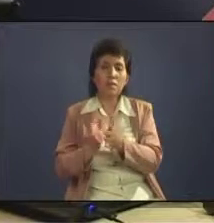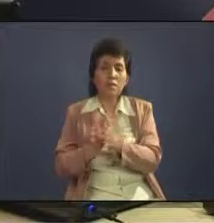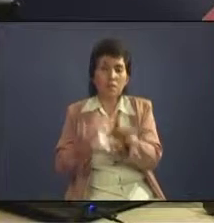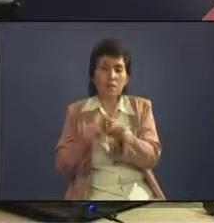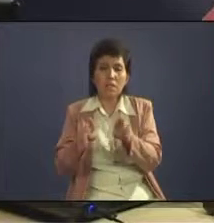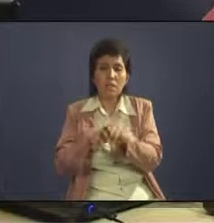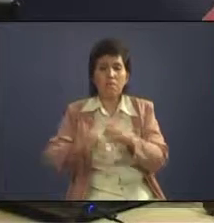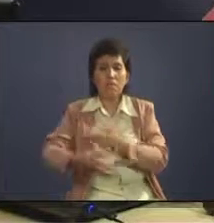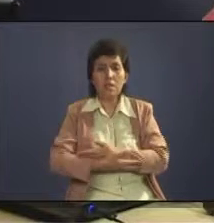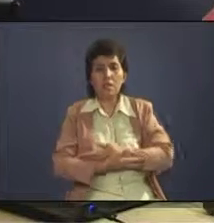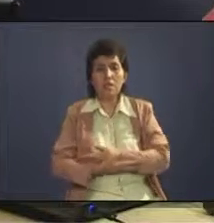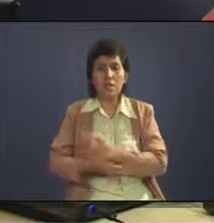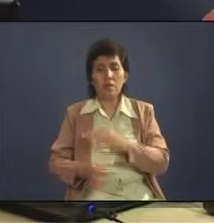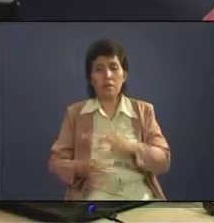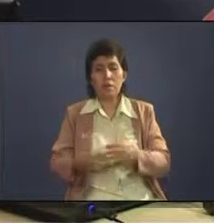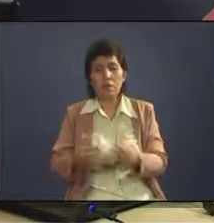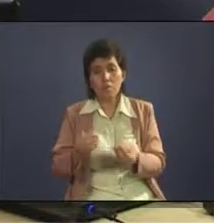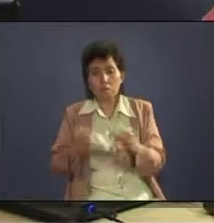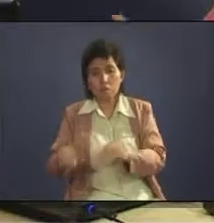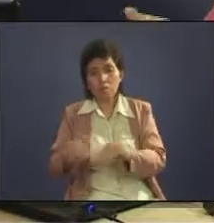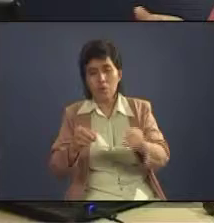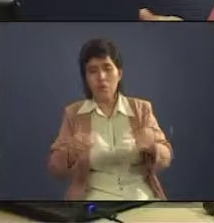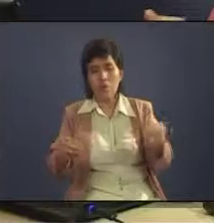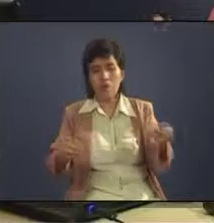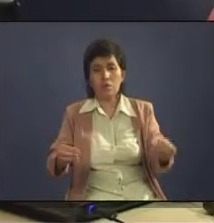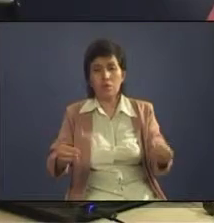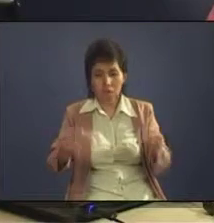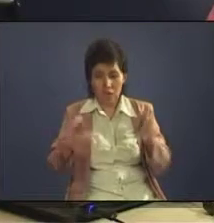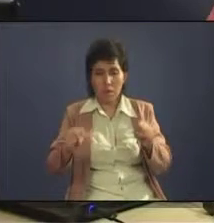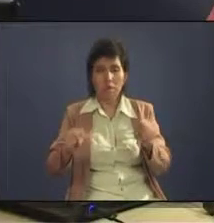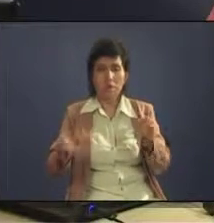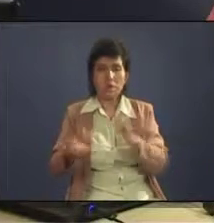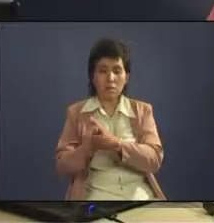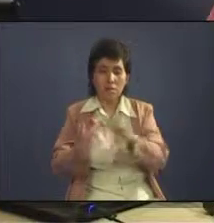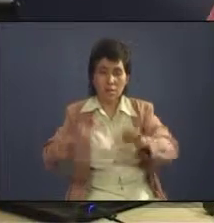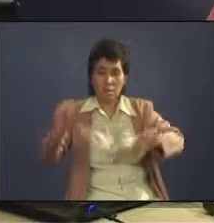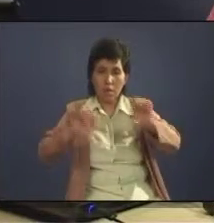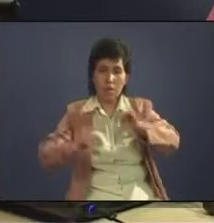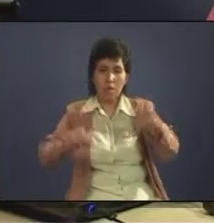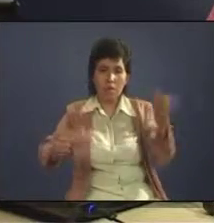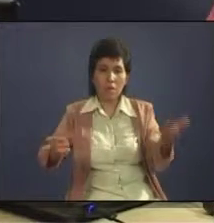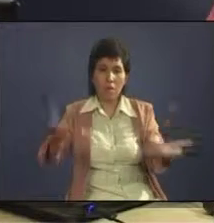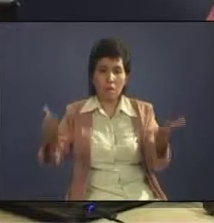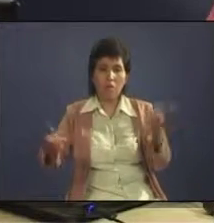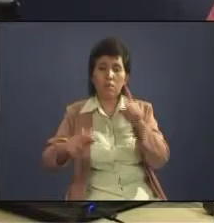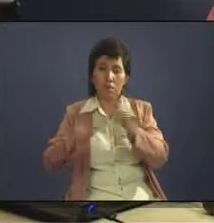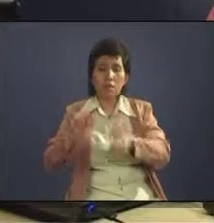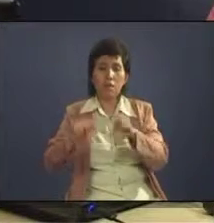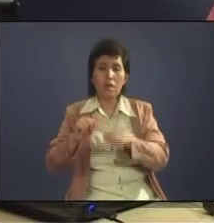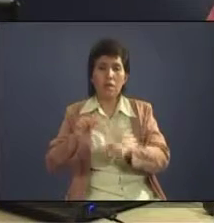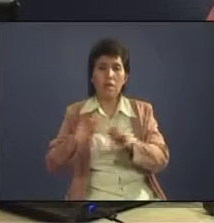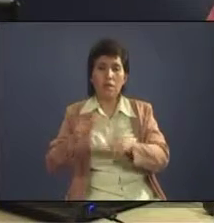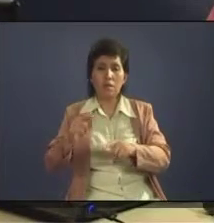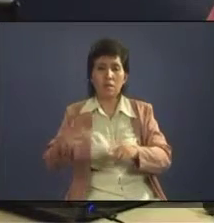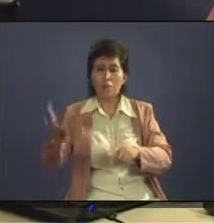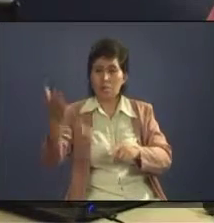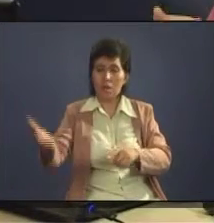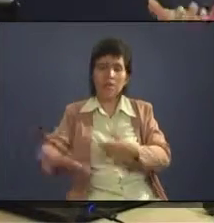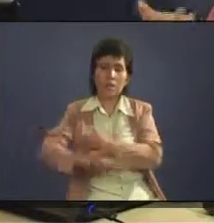baby. If you put two babies, if you can really make this experiment, which I think you can't, try to